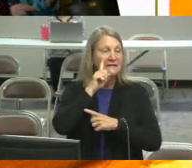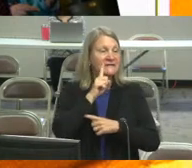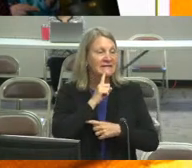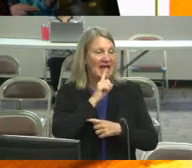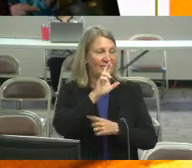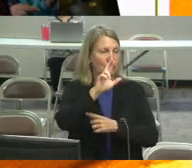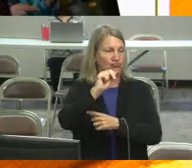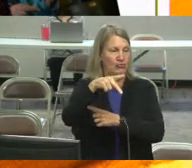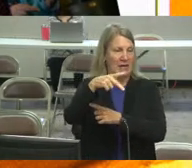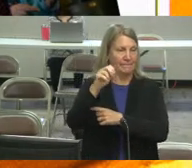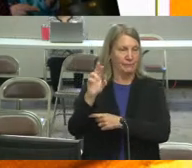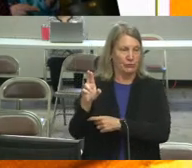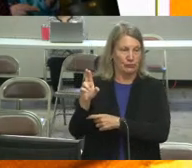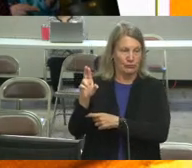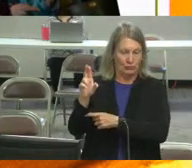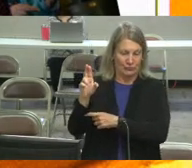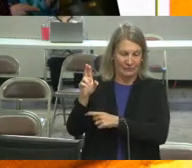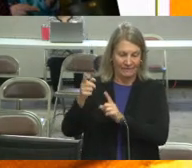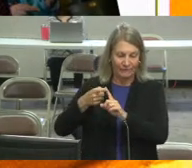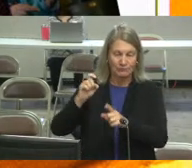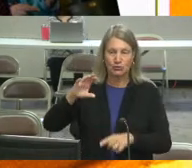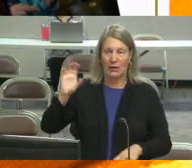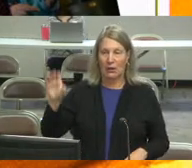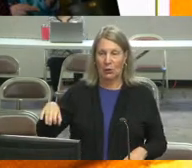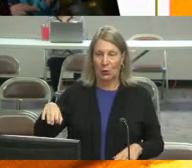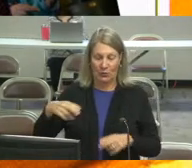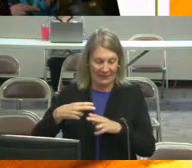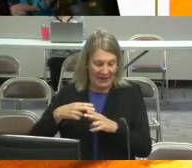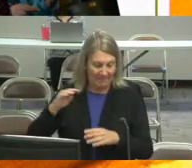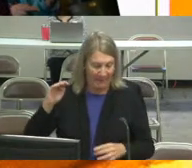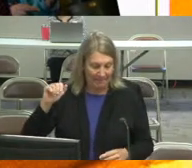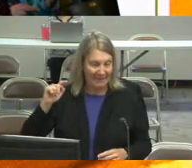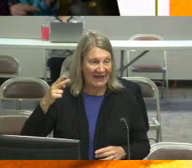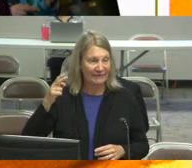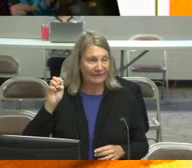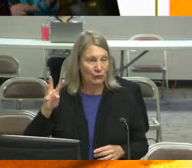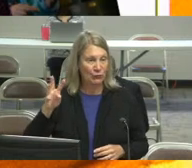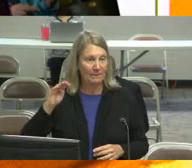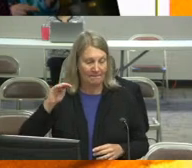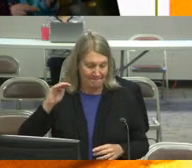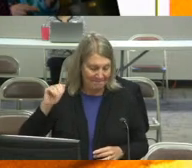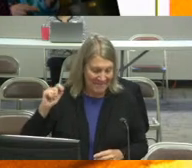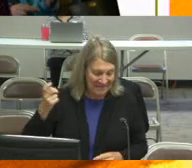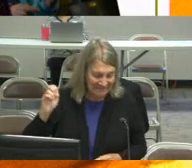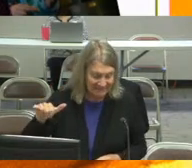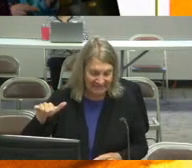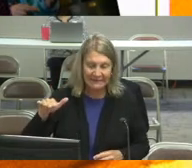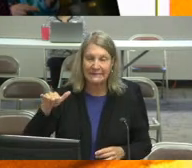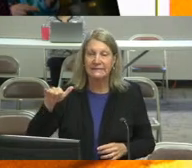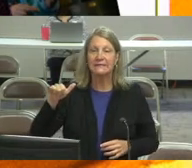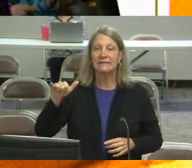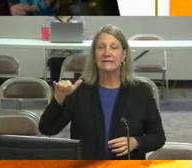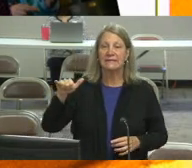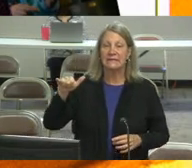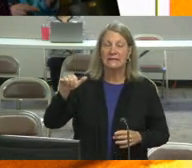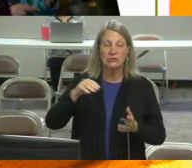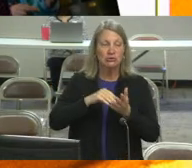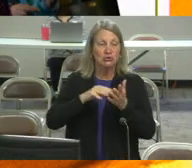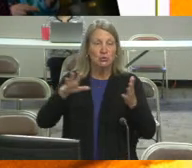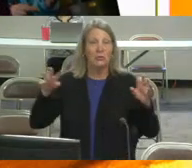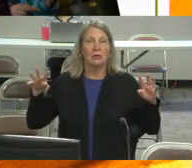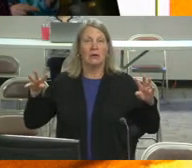gentleman with I love you that is a deaf rapper from Chicago named Matthew Maxey